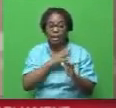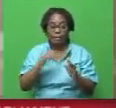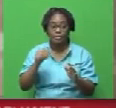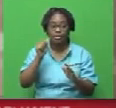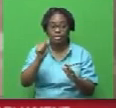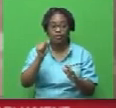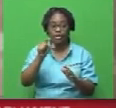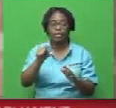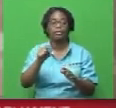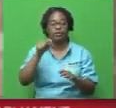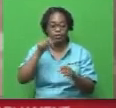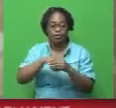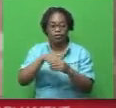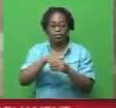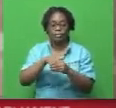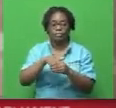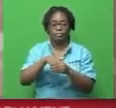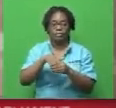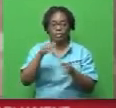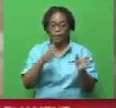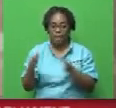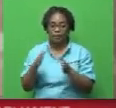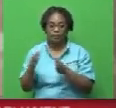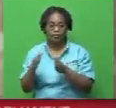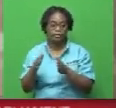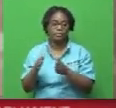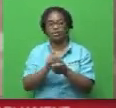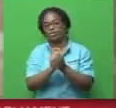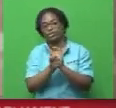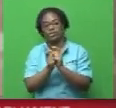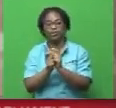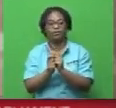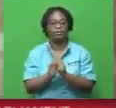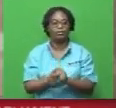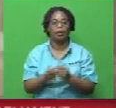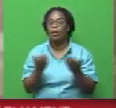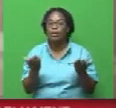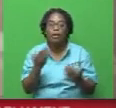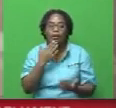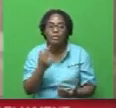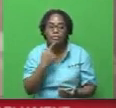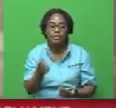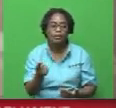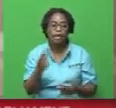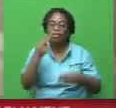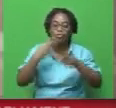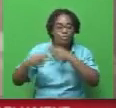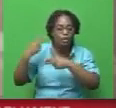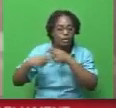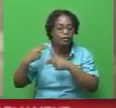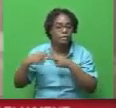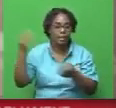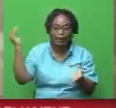at very least, was a part of the scheme. Madam President, history repeating itself, and thousands upon thousands and